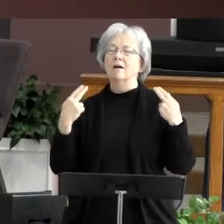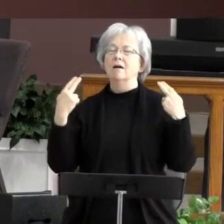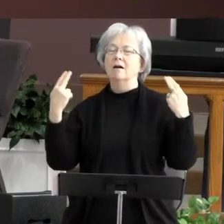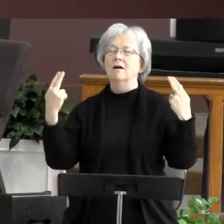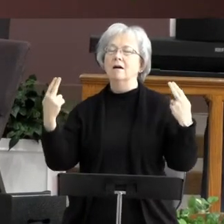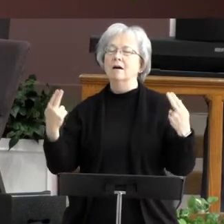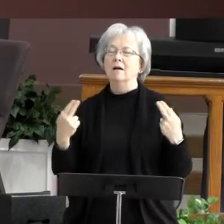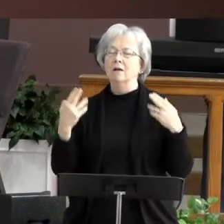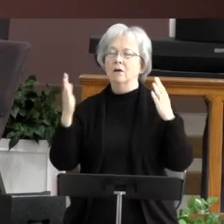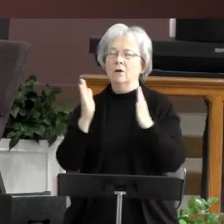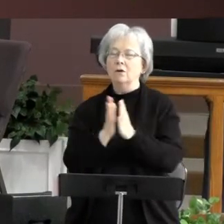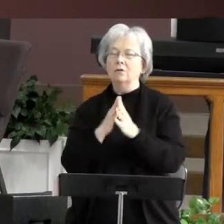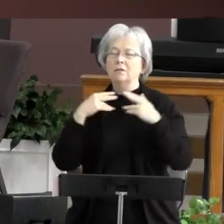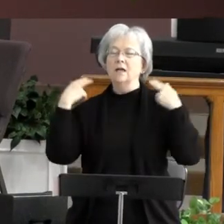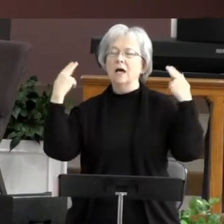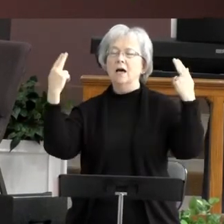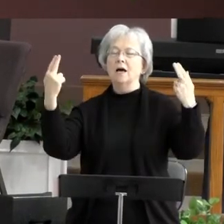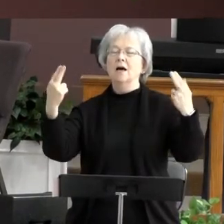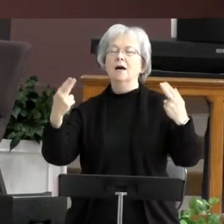Hosanna,